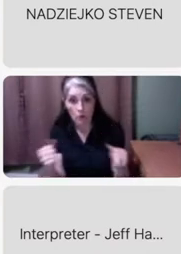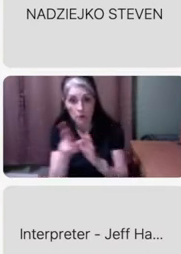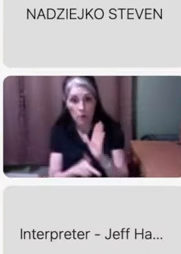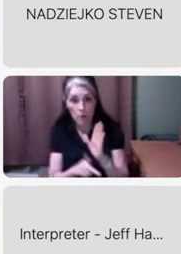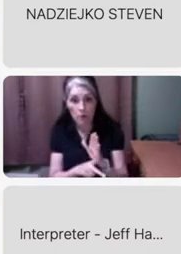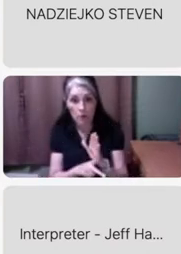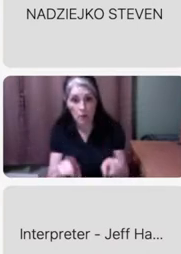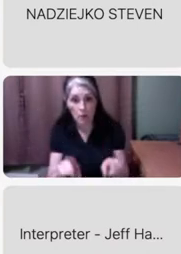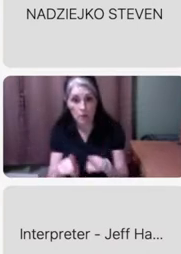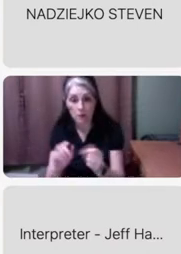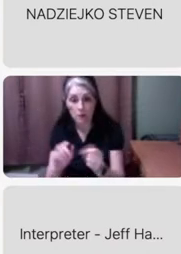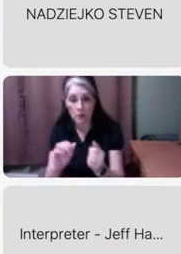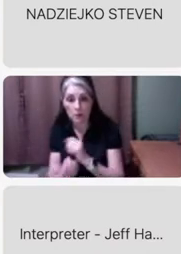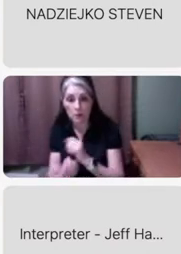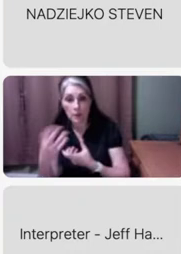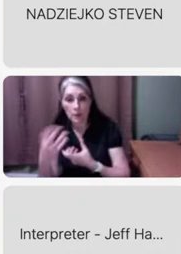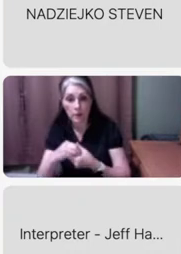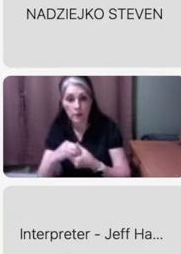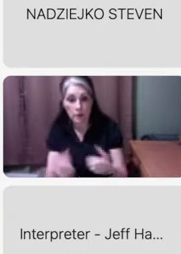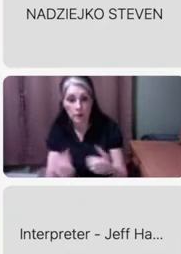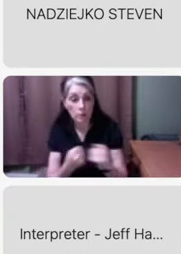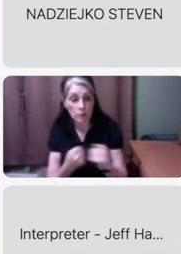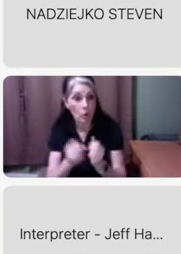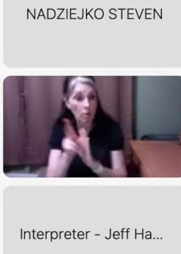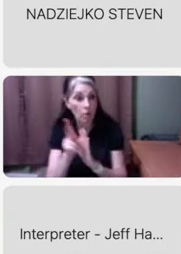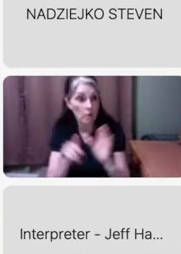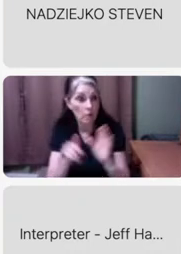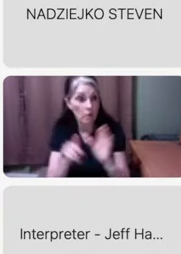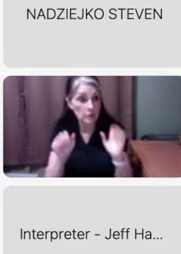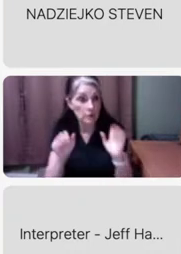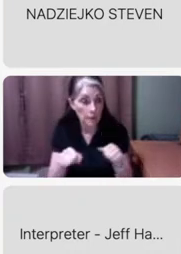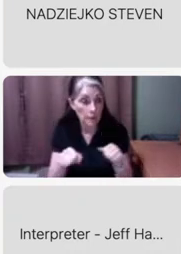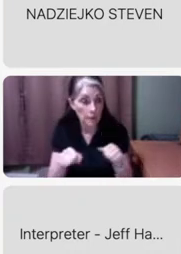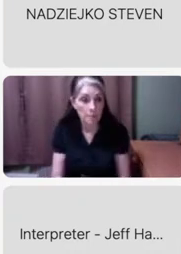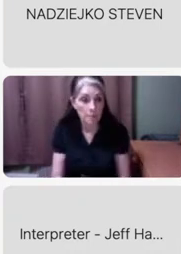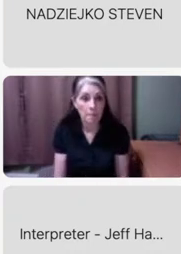involved and support the policy next slide please